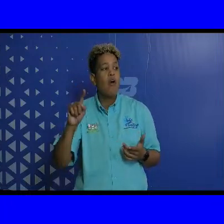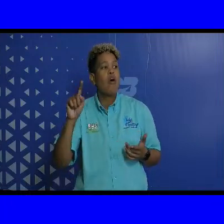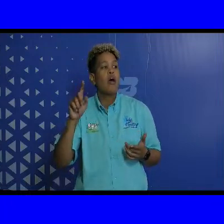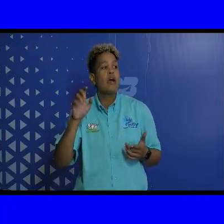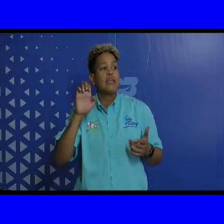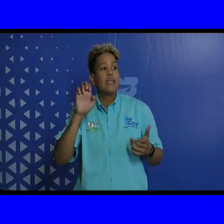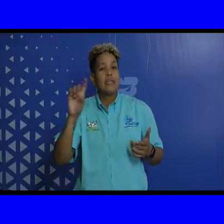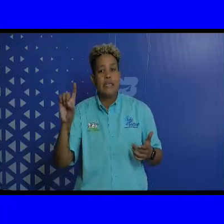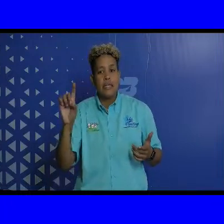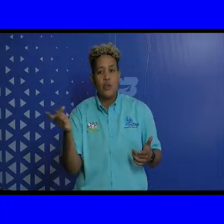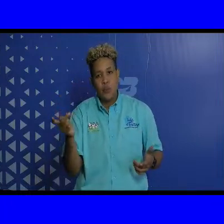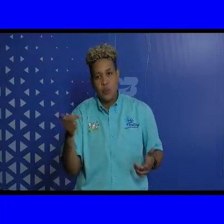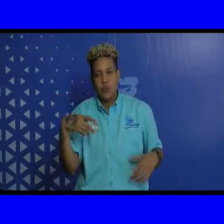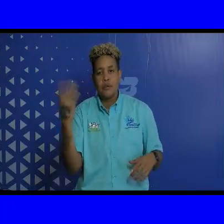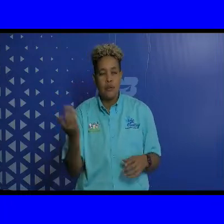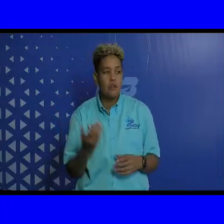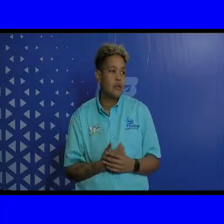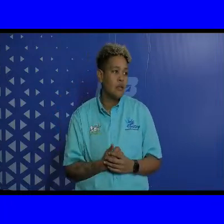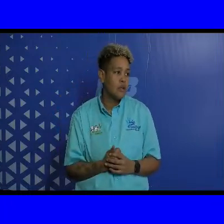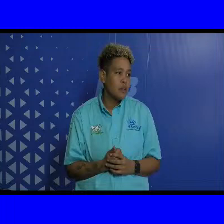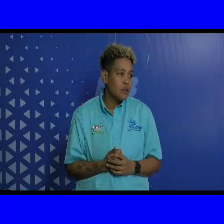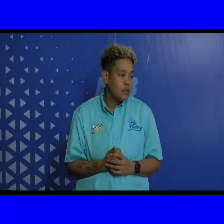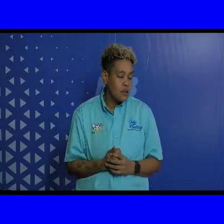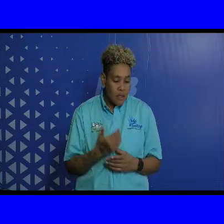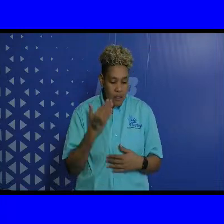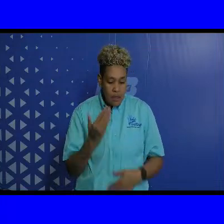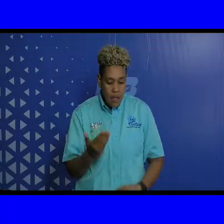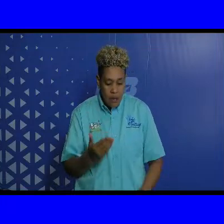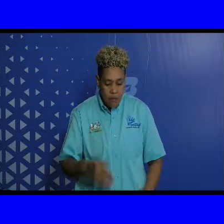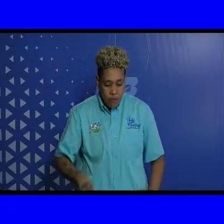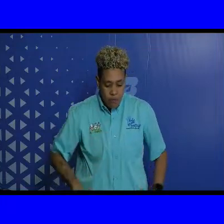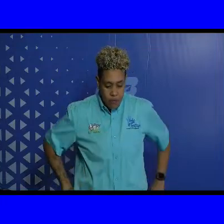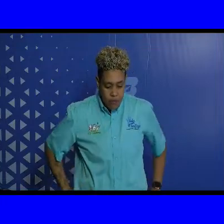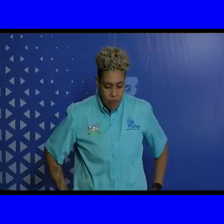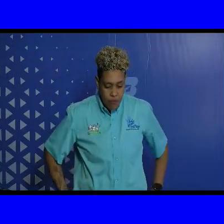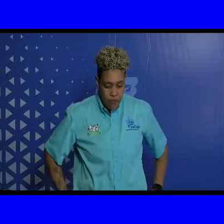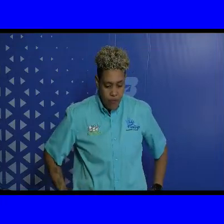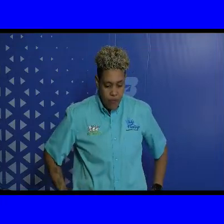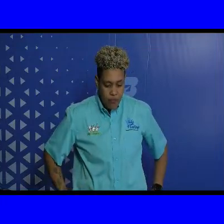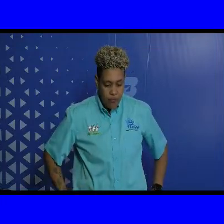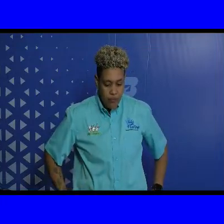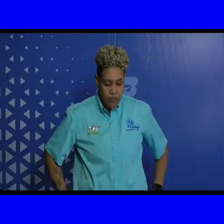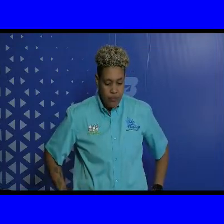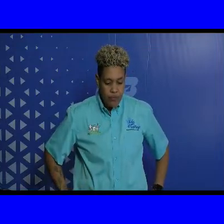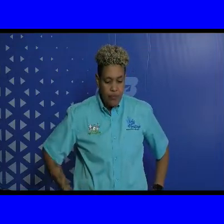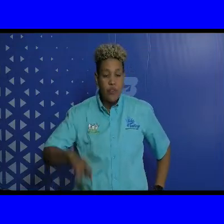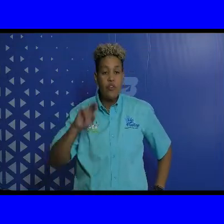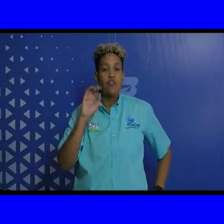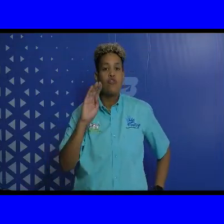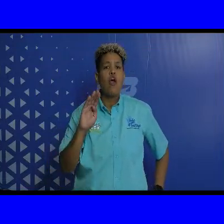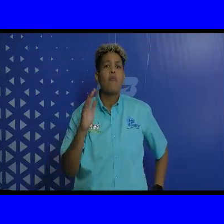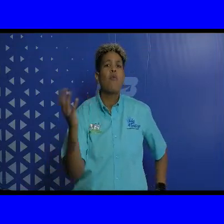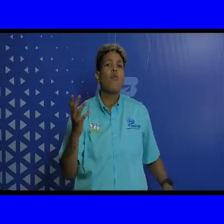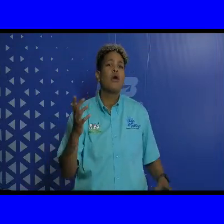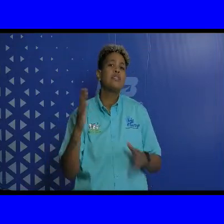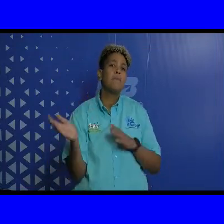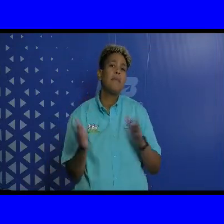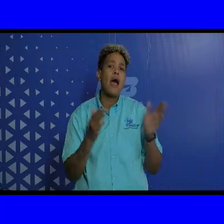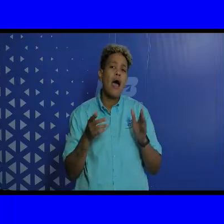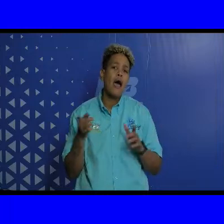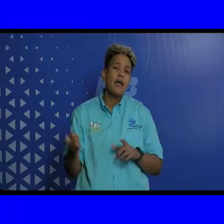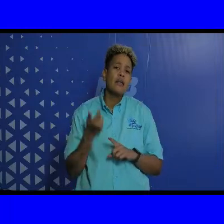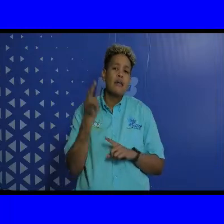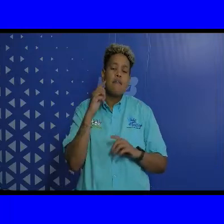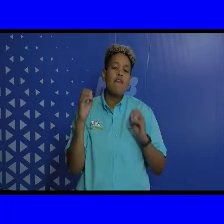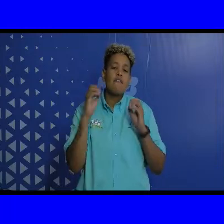executive directors. Thank you. And Rob, question for you. What is the plan